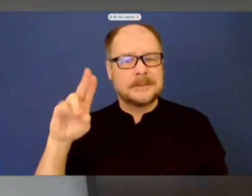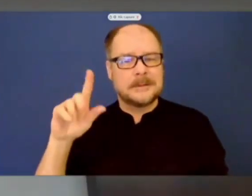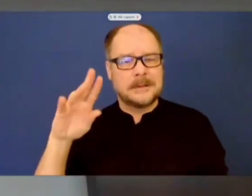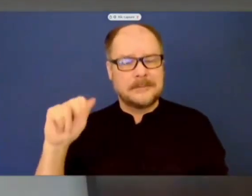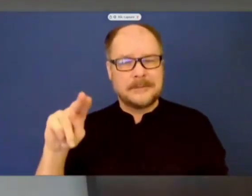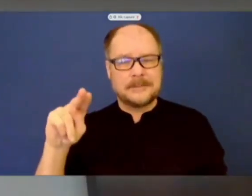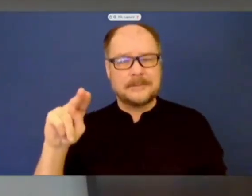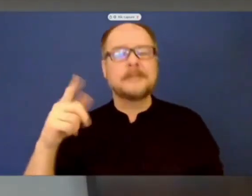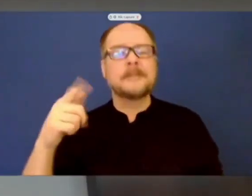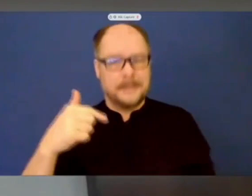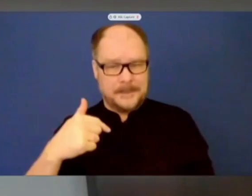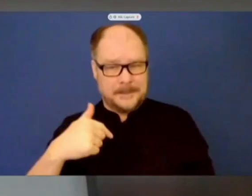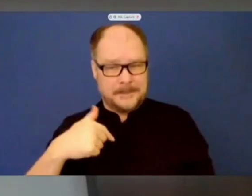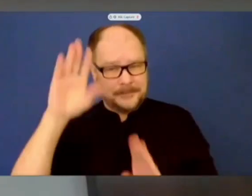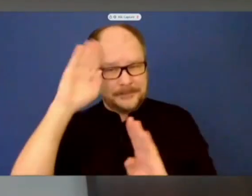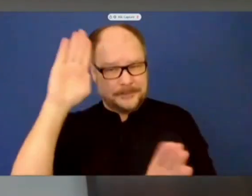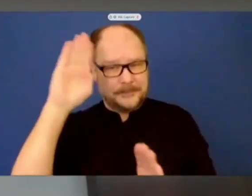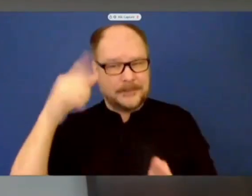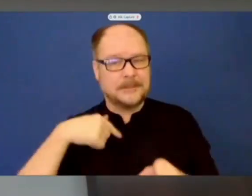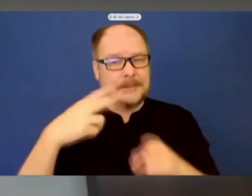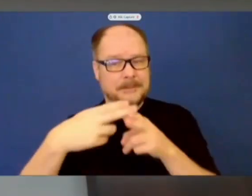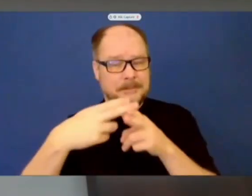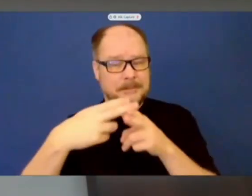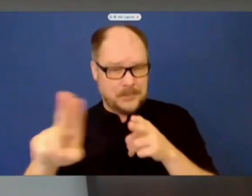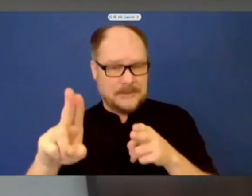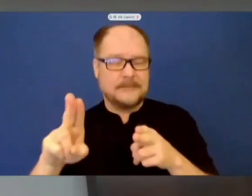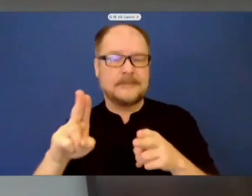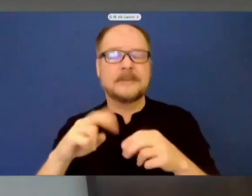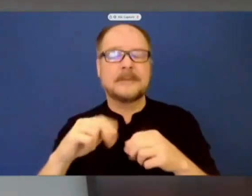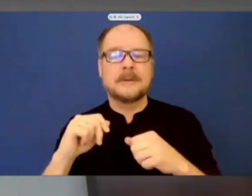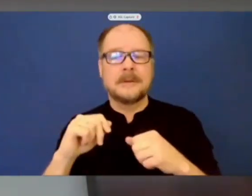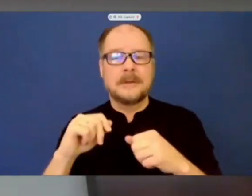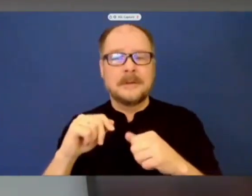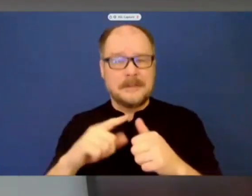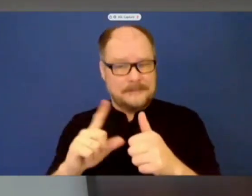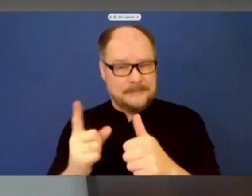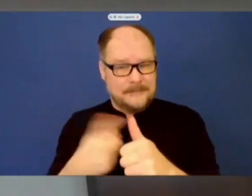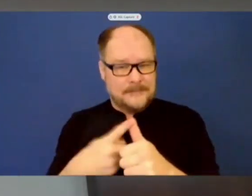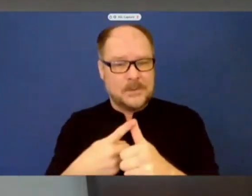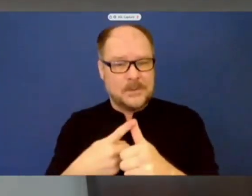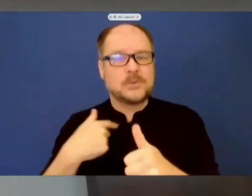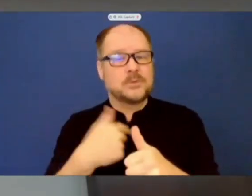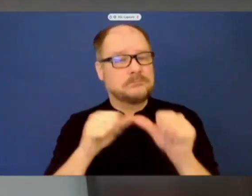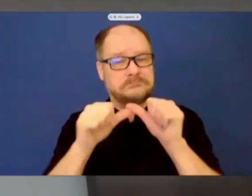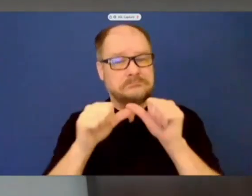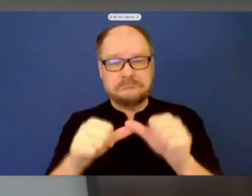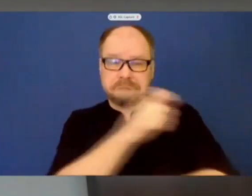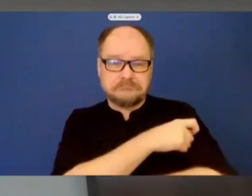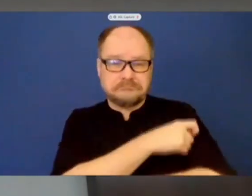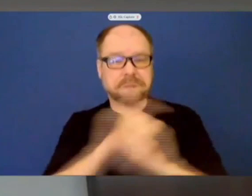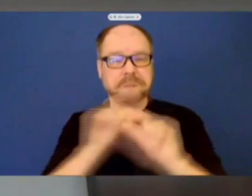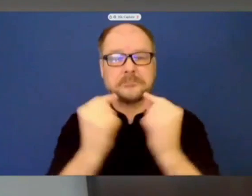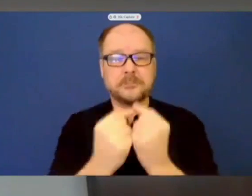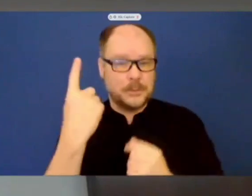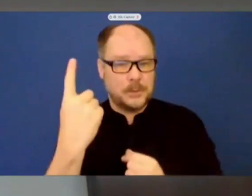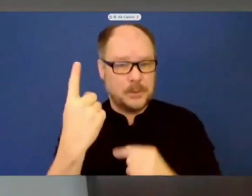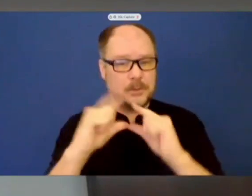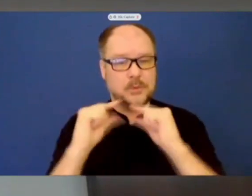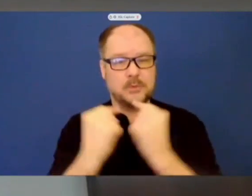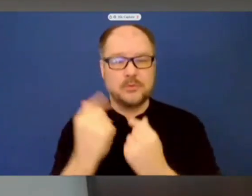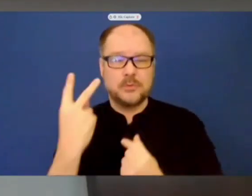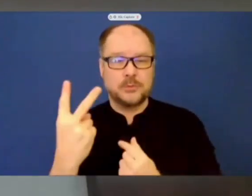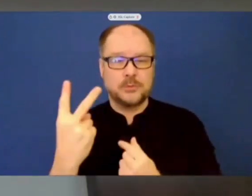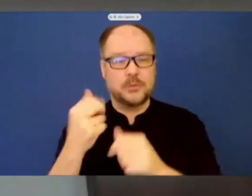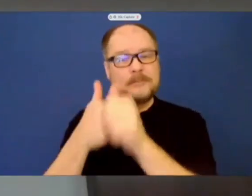remarks today, and first just say that we continue to vaccinate individuals in groups 1 and groups 2 as per current state